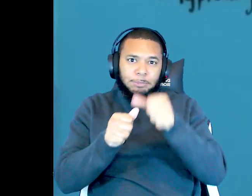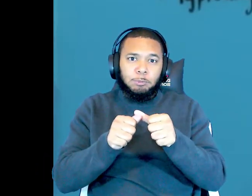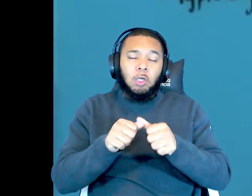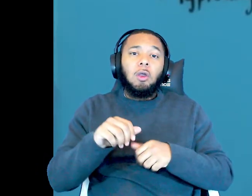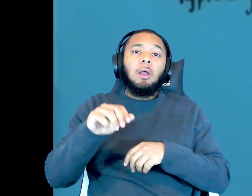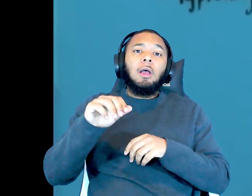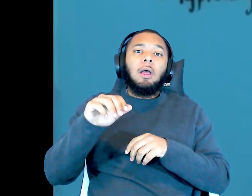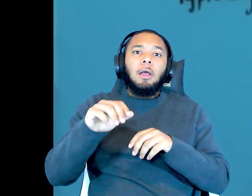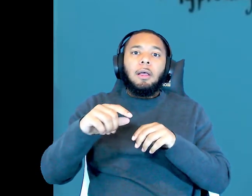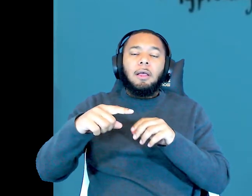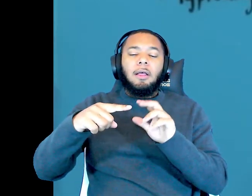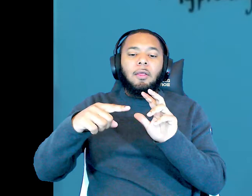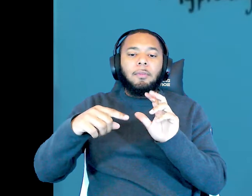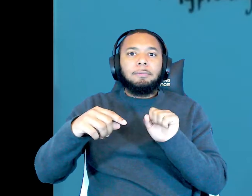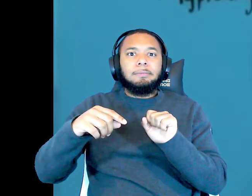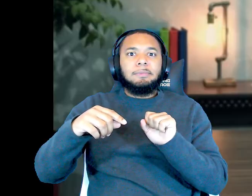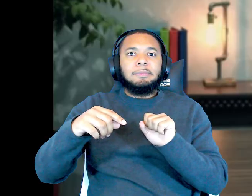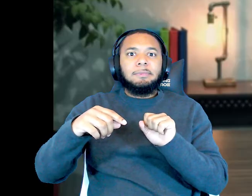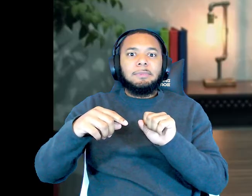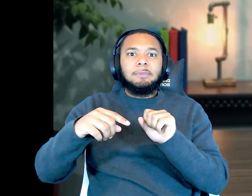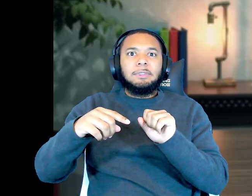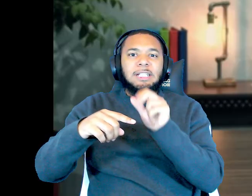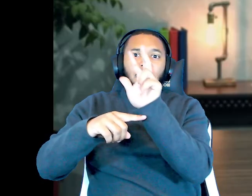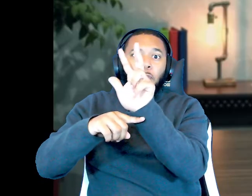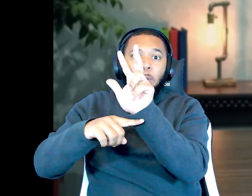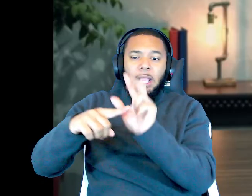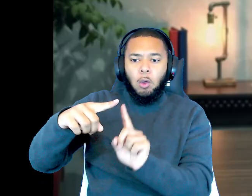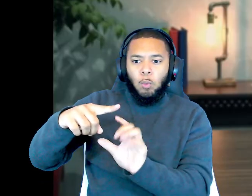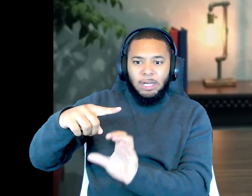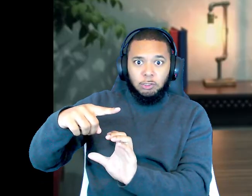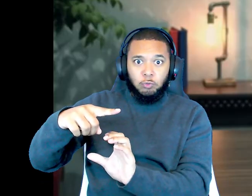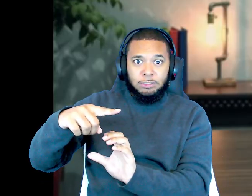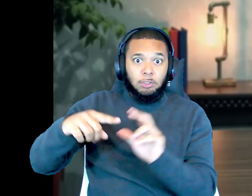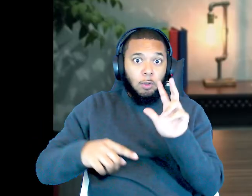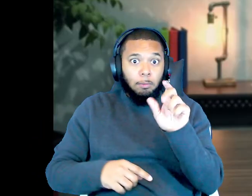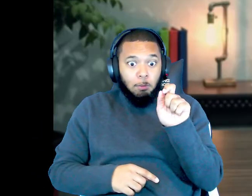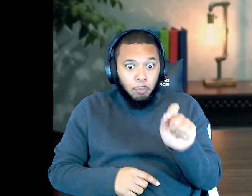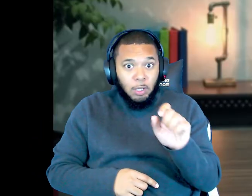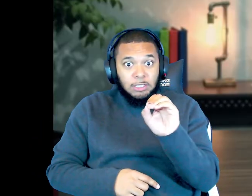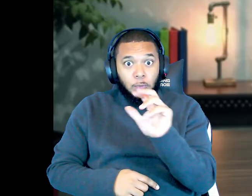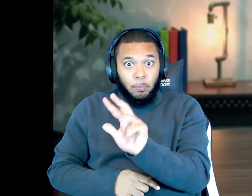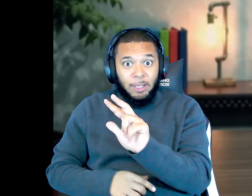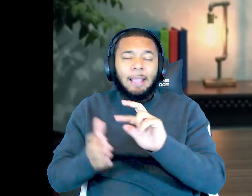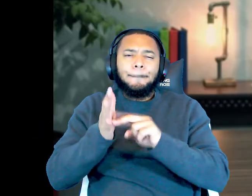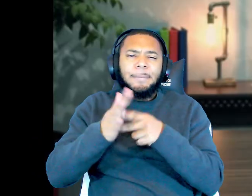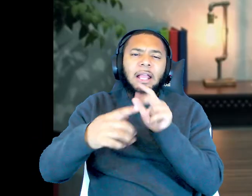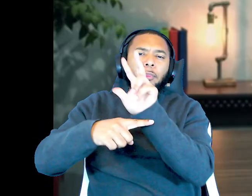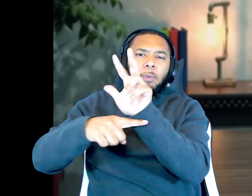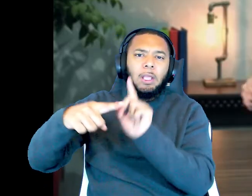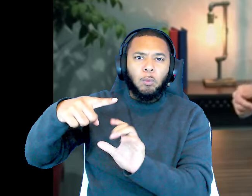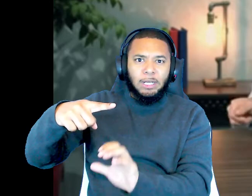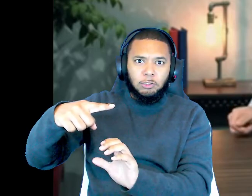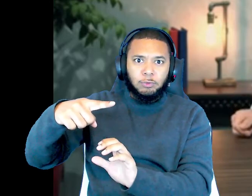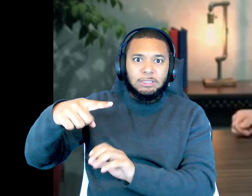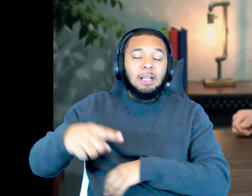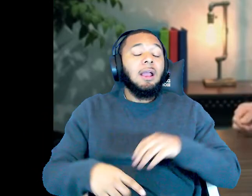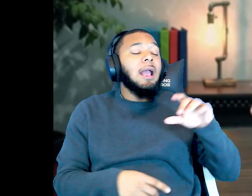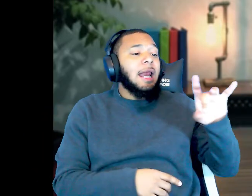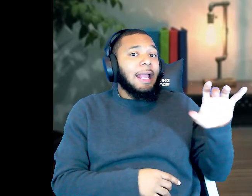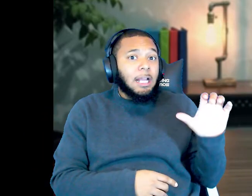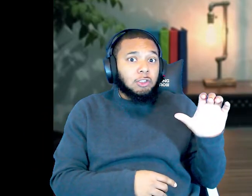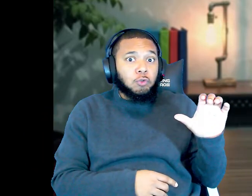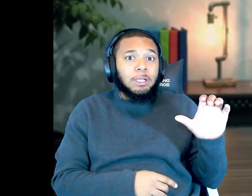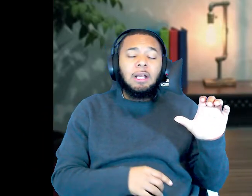3/100ths, and this is 800. The hundredths and the hundreds, those place values divide to create